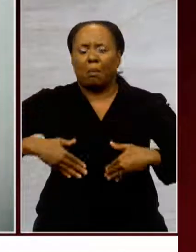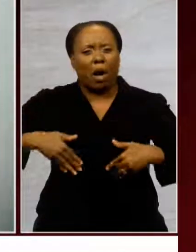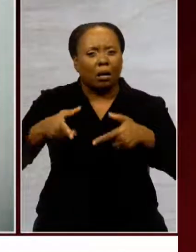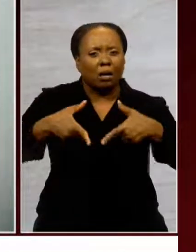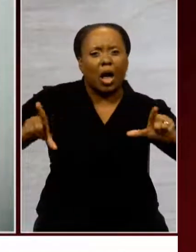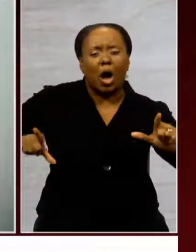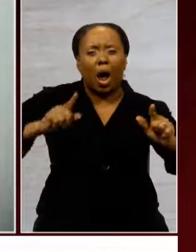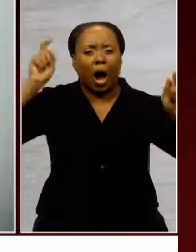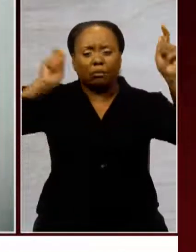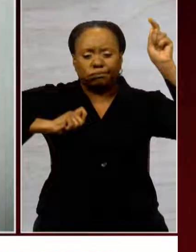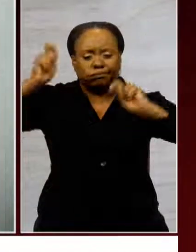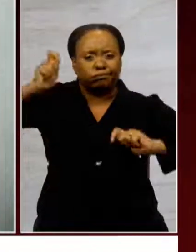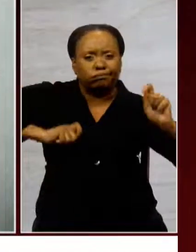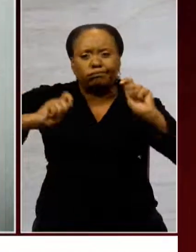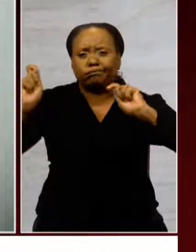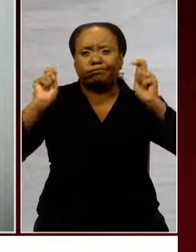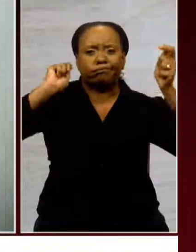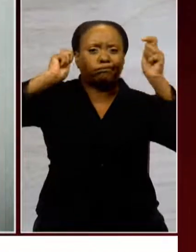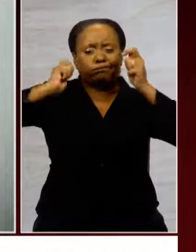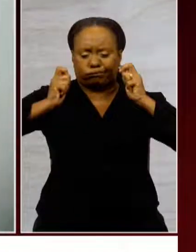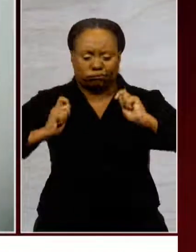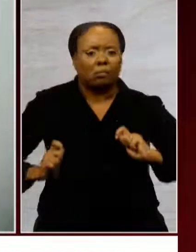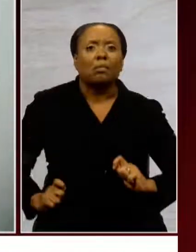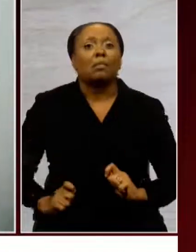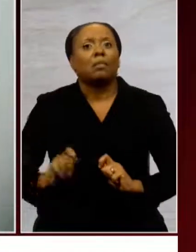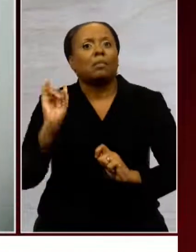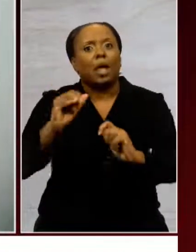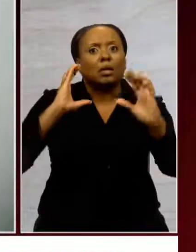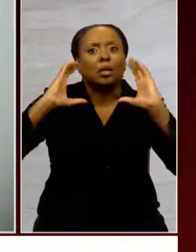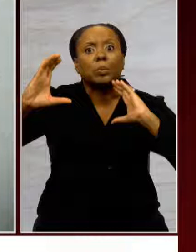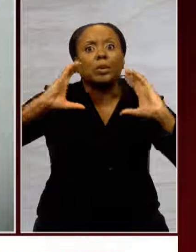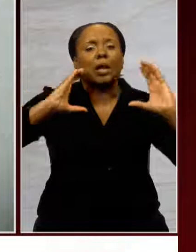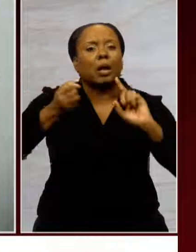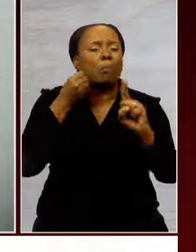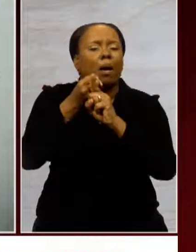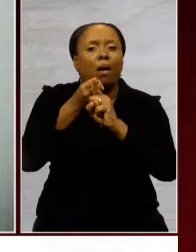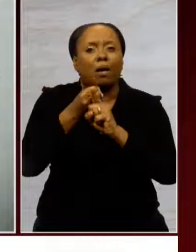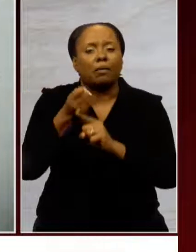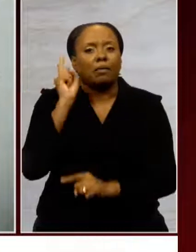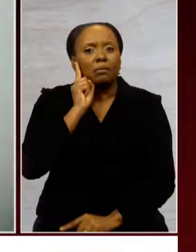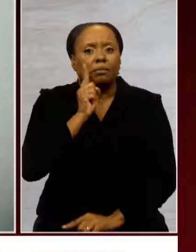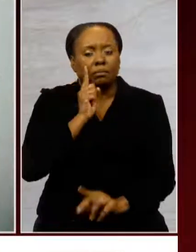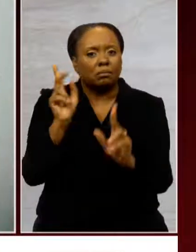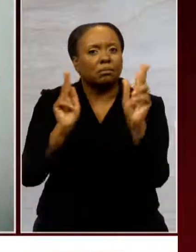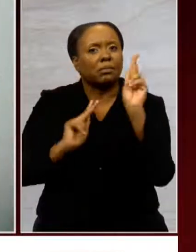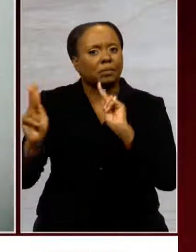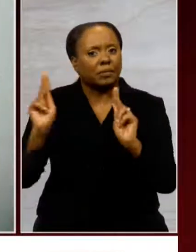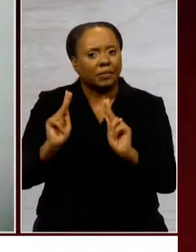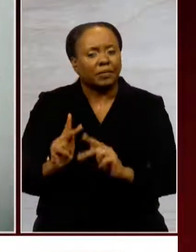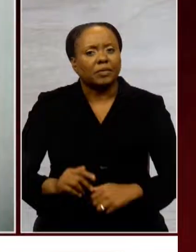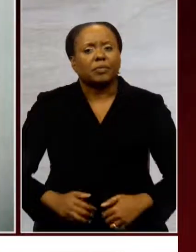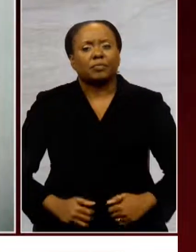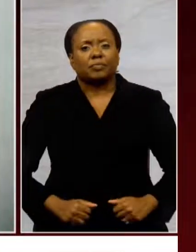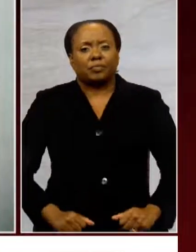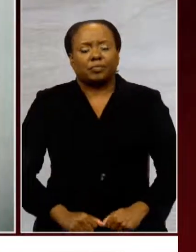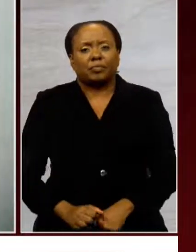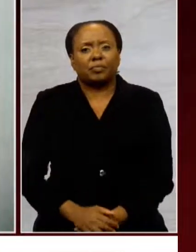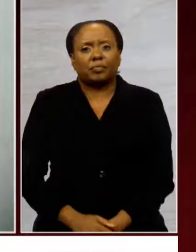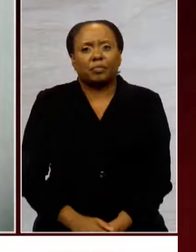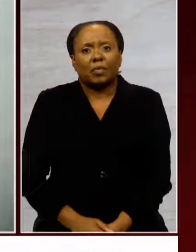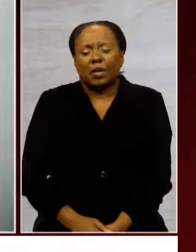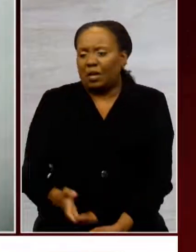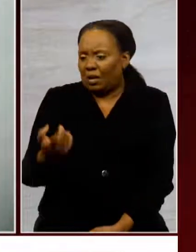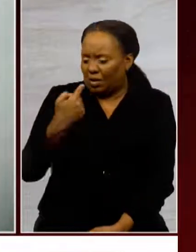whole gamut of things that she's doing that's communicating effectively with the deaf community. So Wow. to say